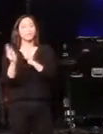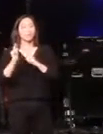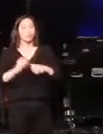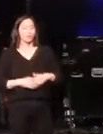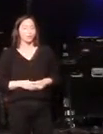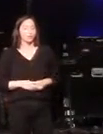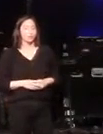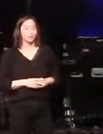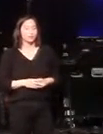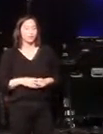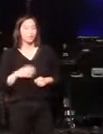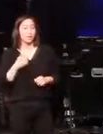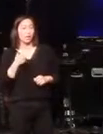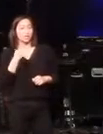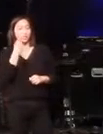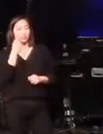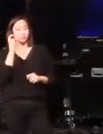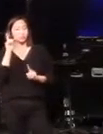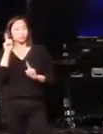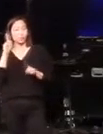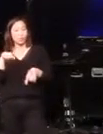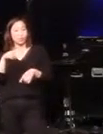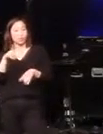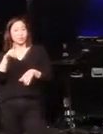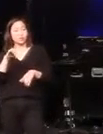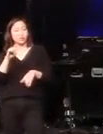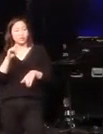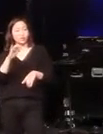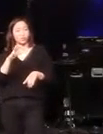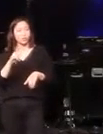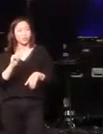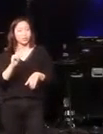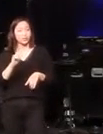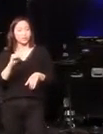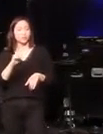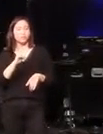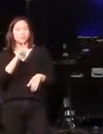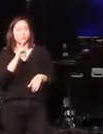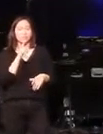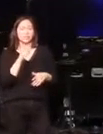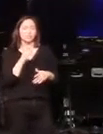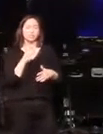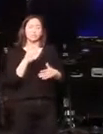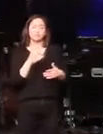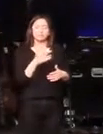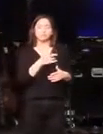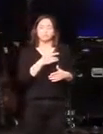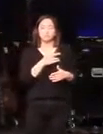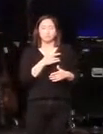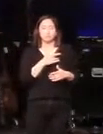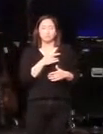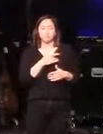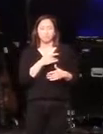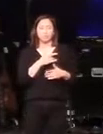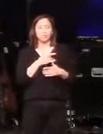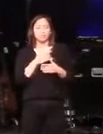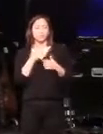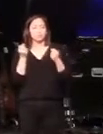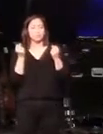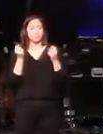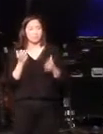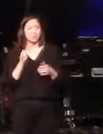heart to have our district superintendent stand up and say how saddened he was that so many of the churches were not paying their 5%.